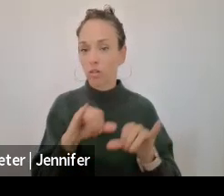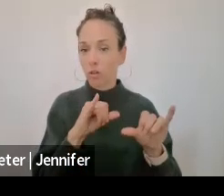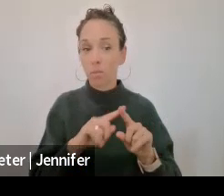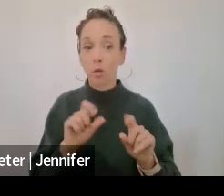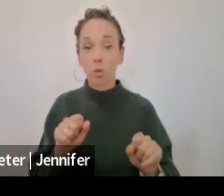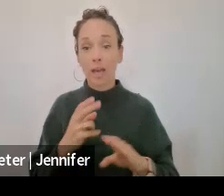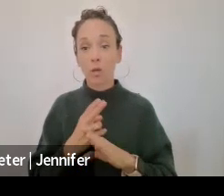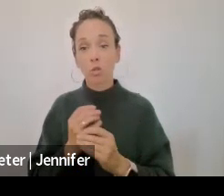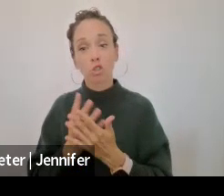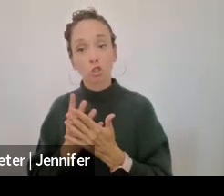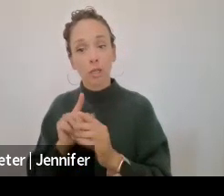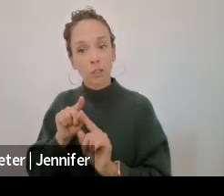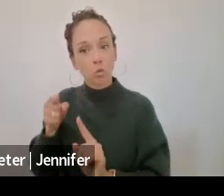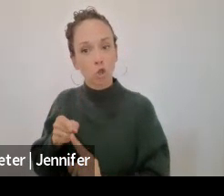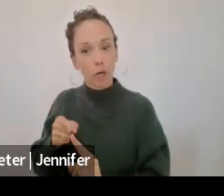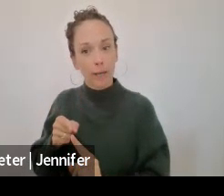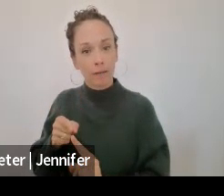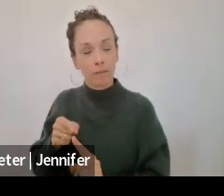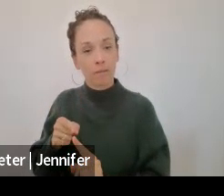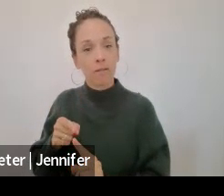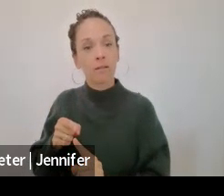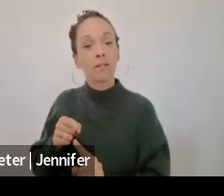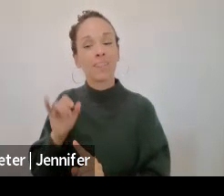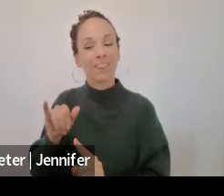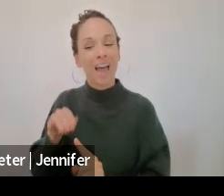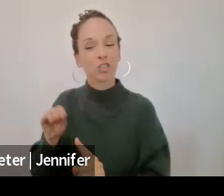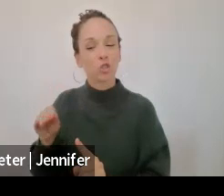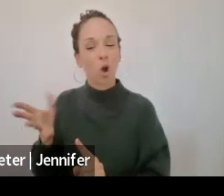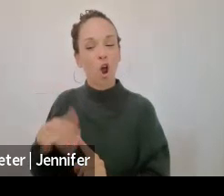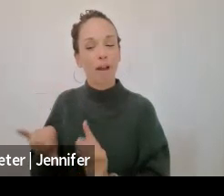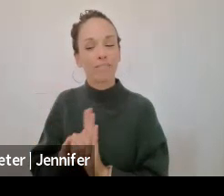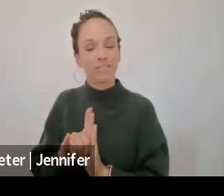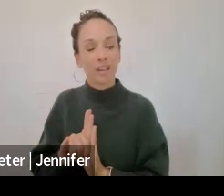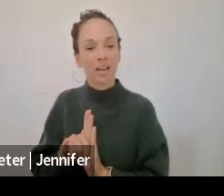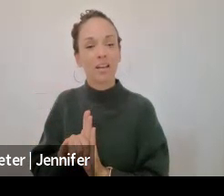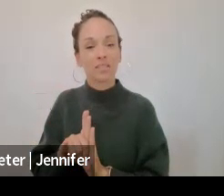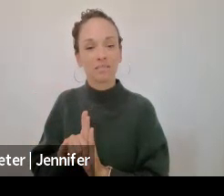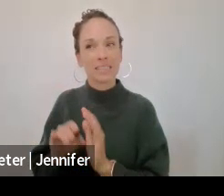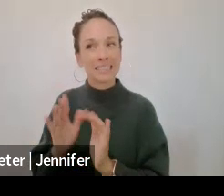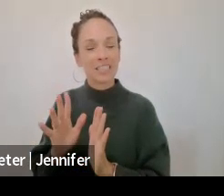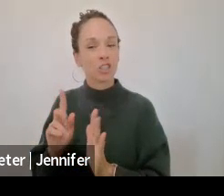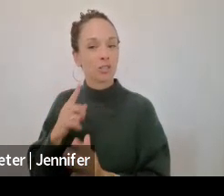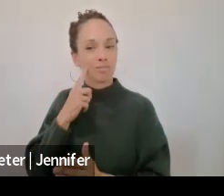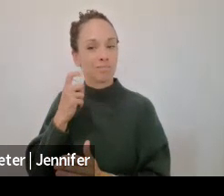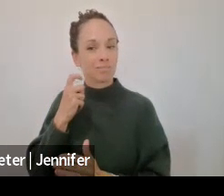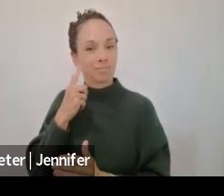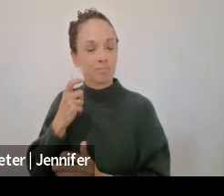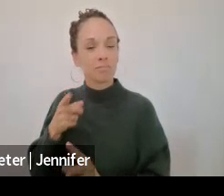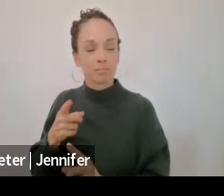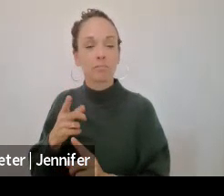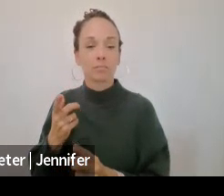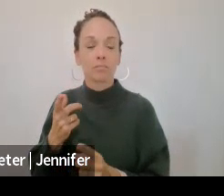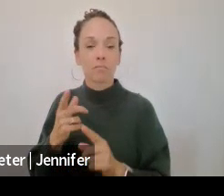targeted screening if you have students who have already been identified by teachers. But again, since we're working